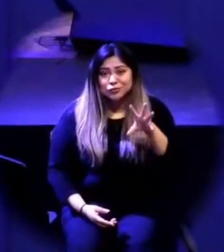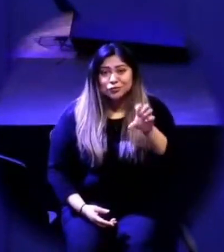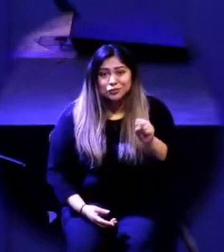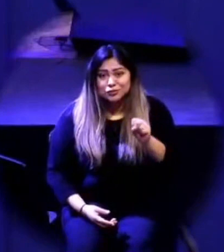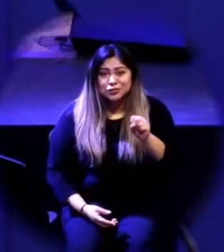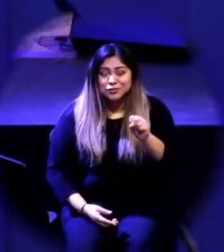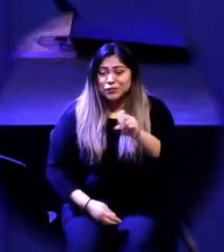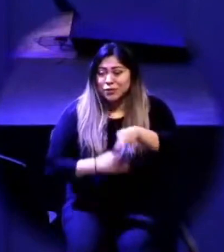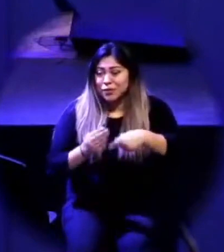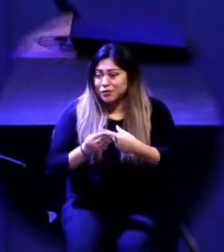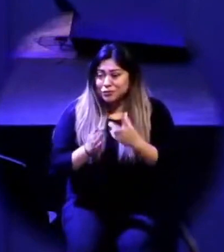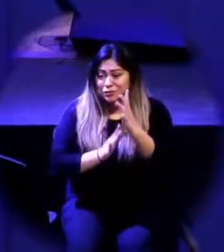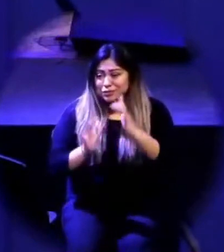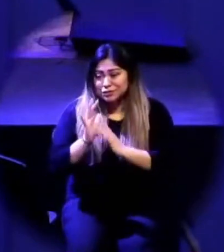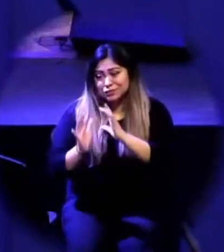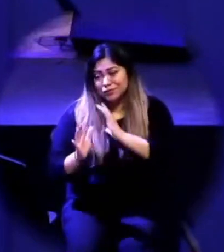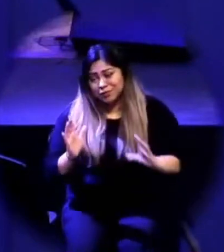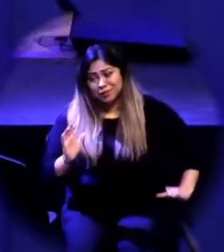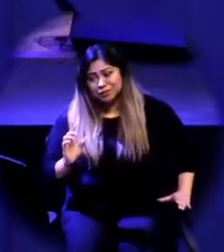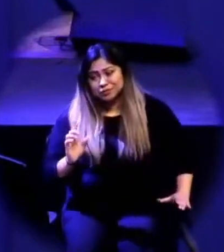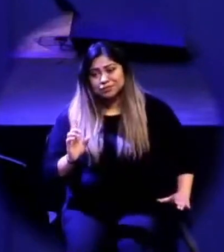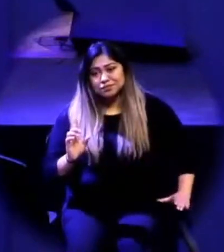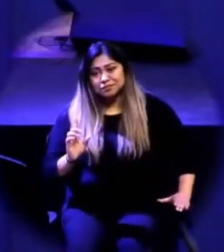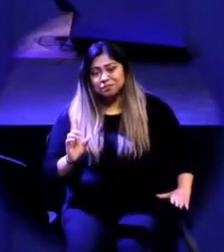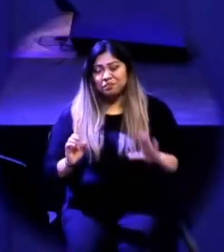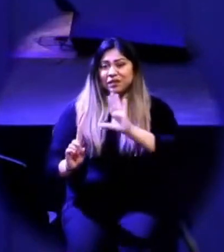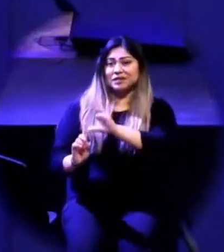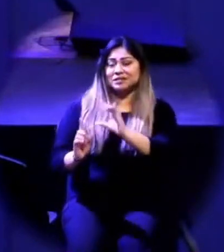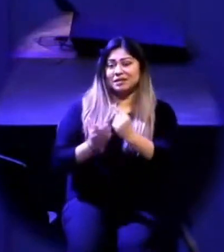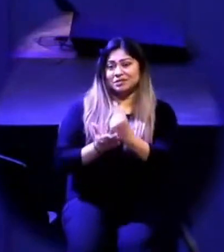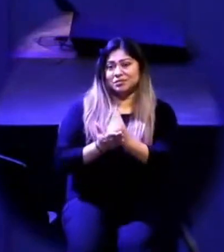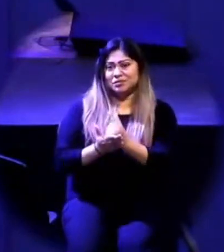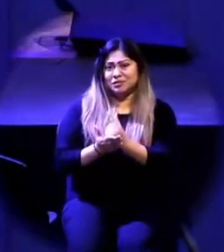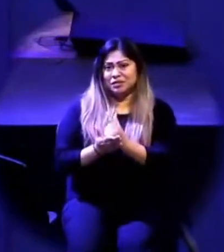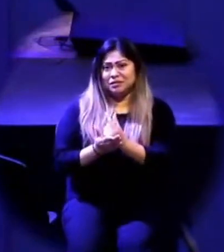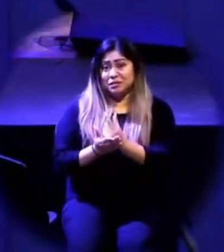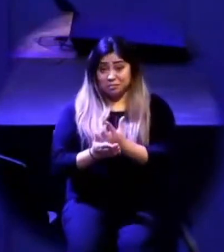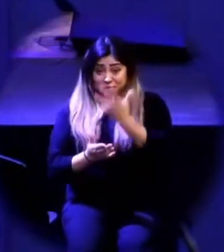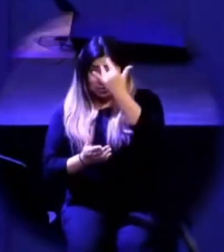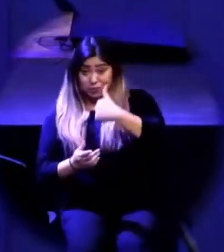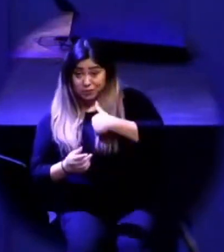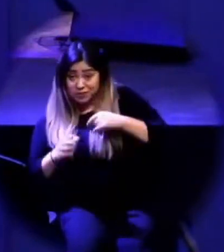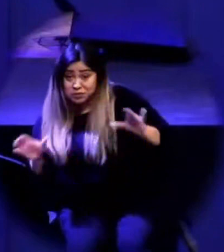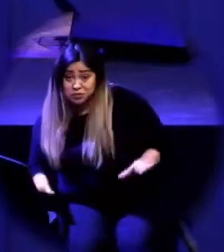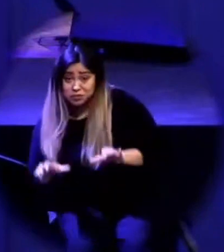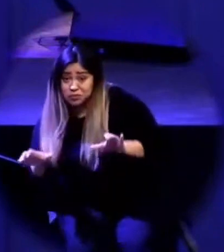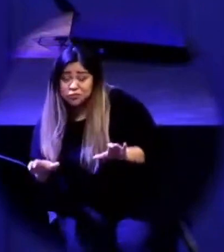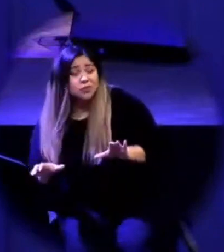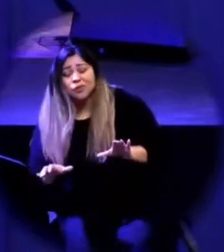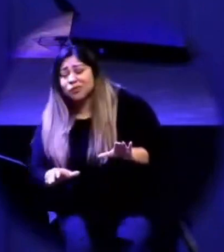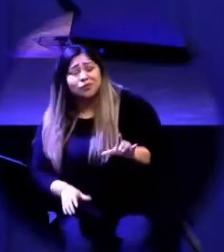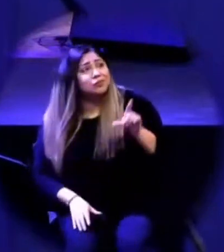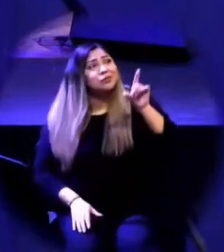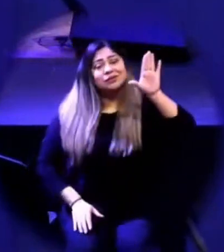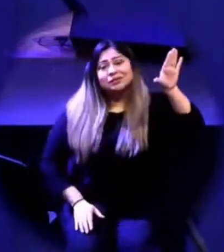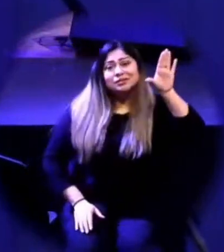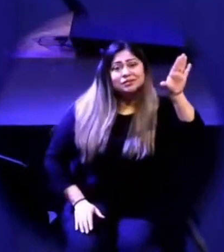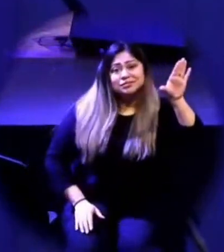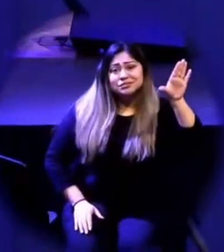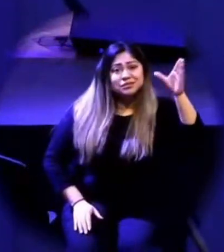loved by God, not because of anything we do, but because of this is who God is. God